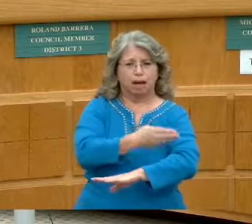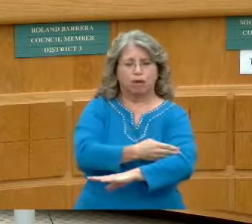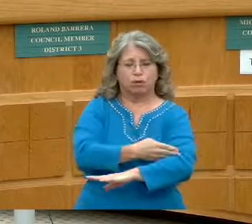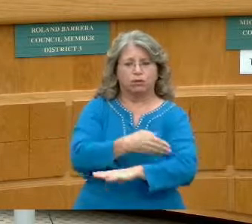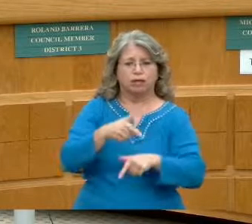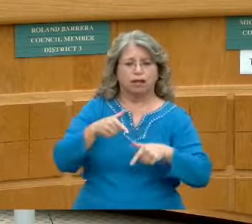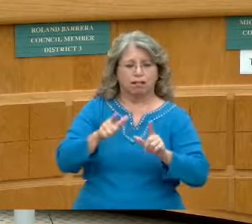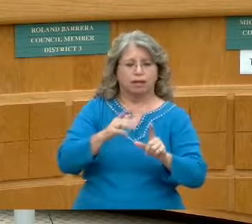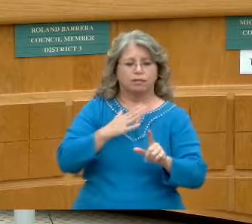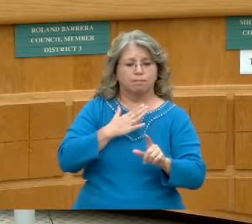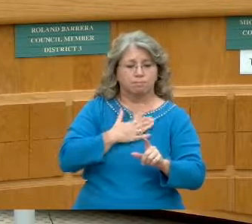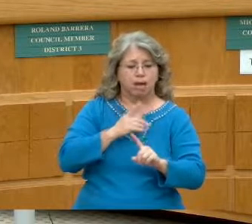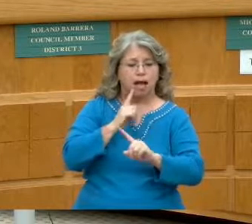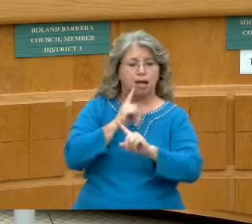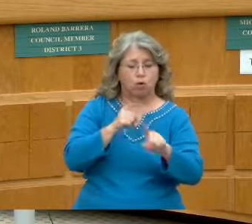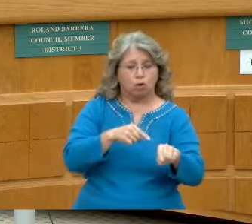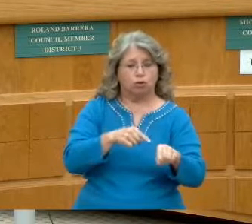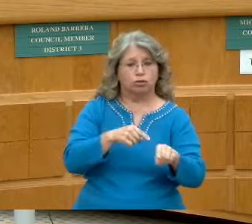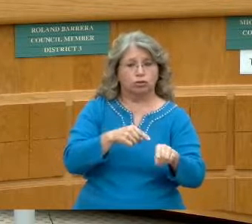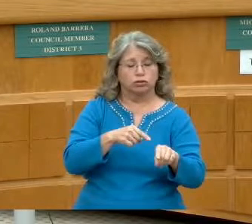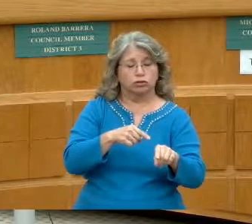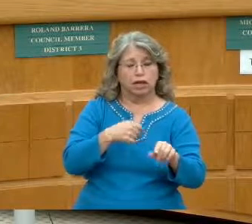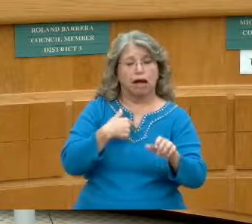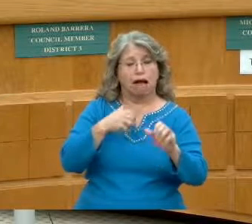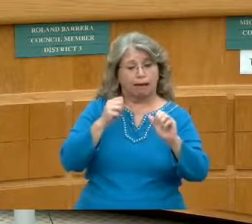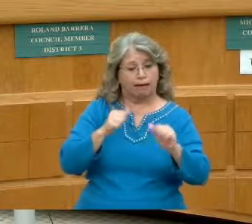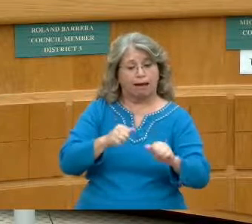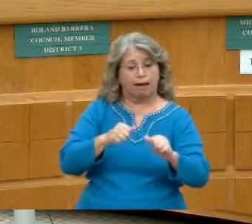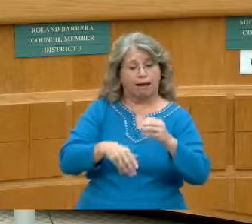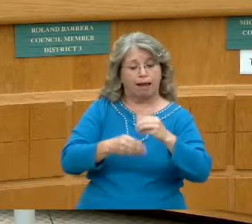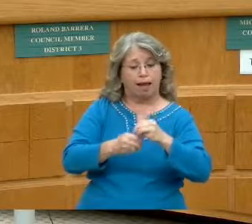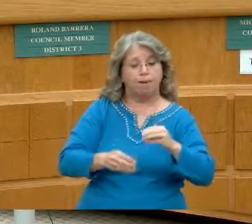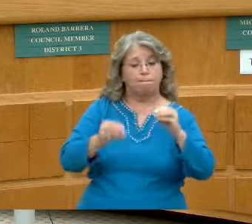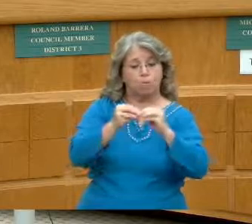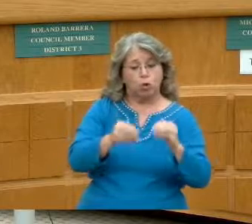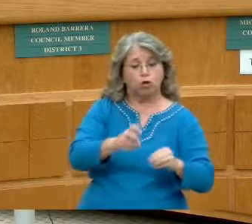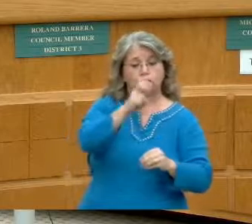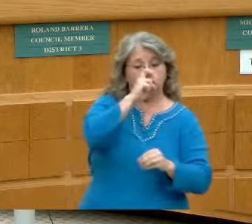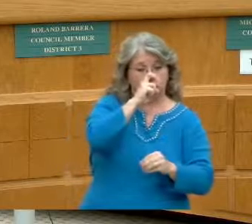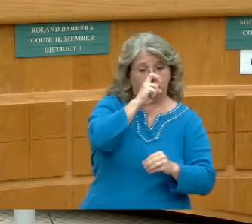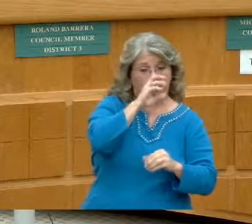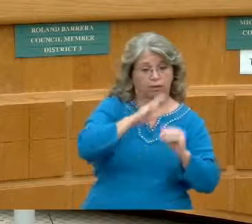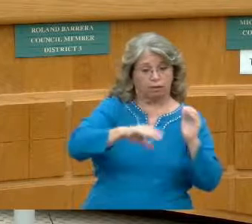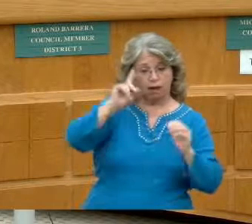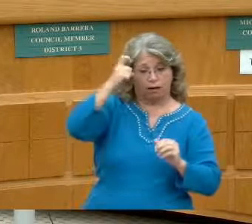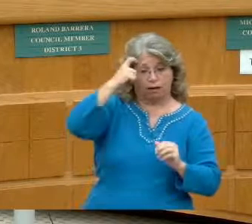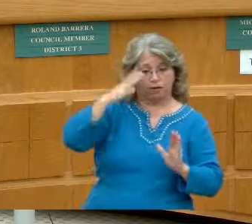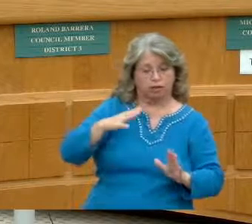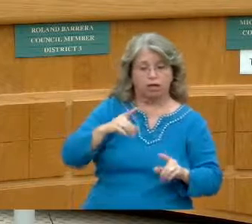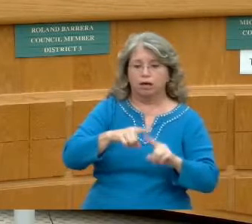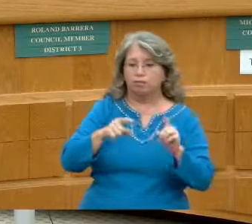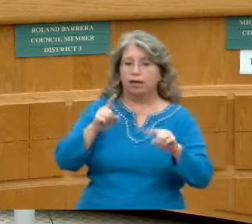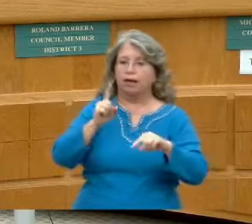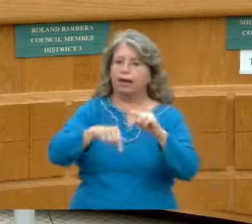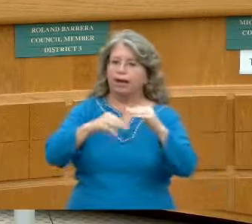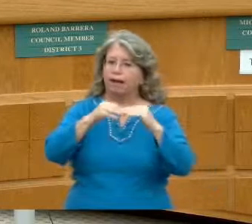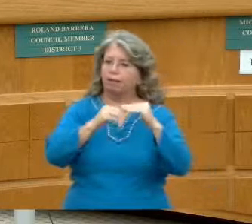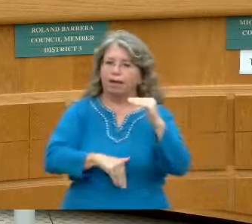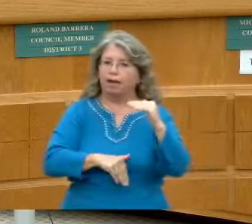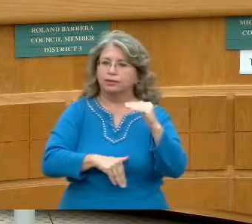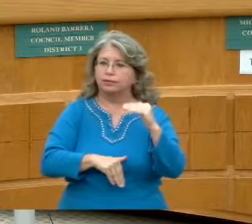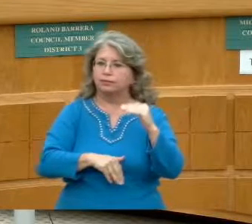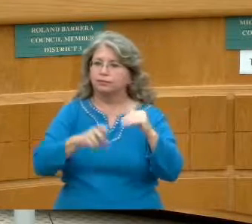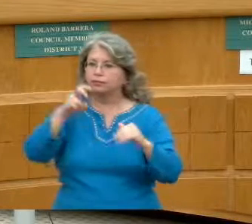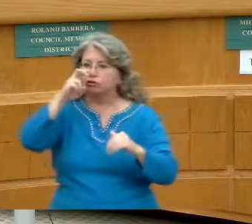Nueces County to be more restrictive than the governor, but I cannot be less restrictive. And I wanted to point this out and